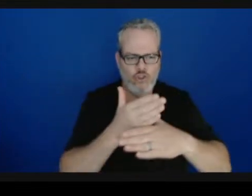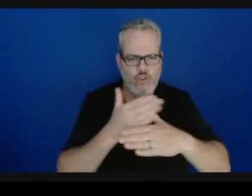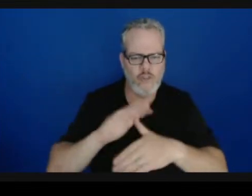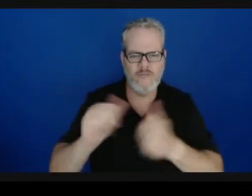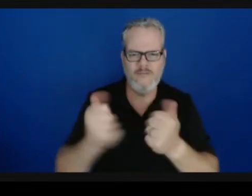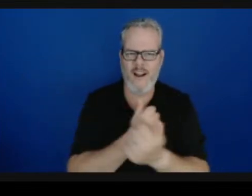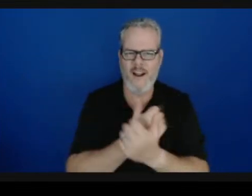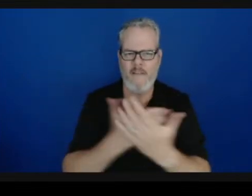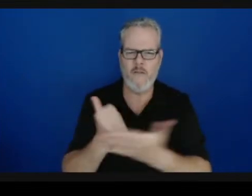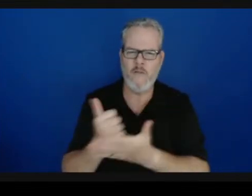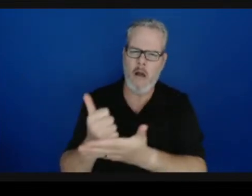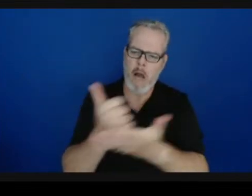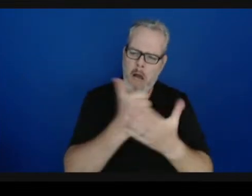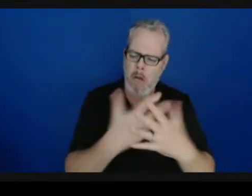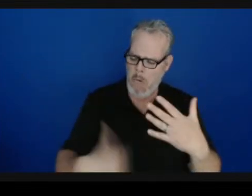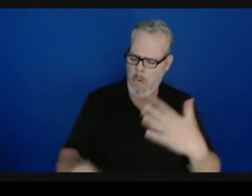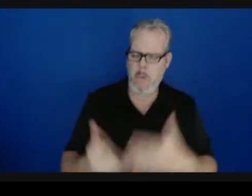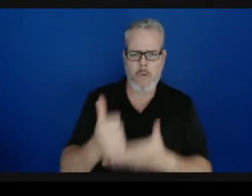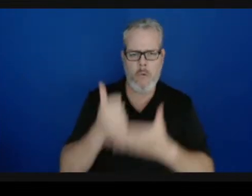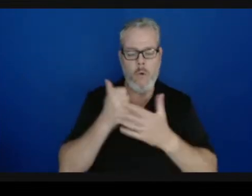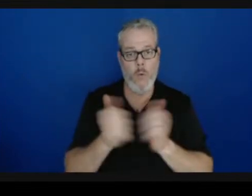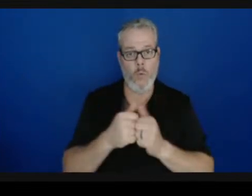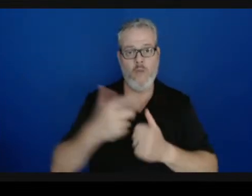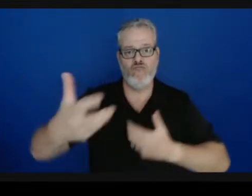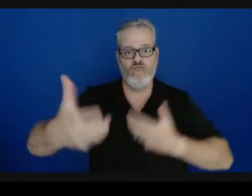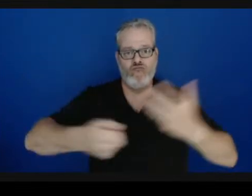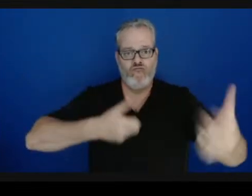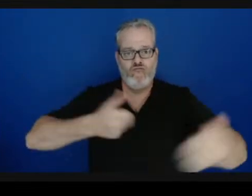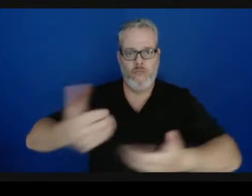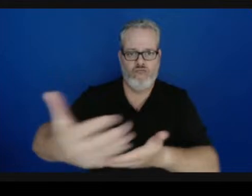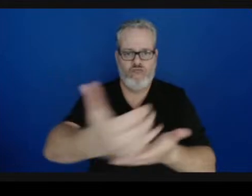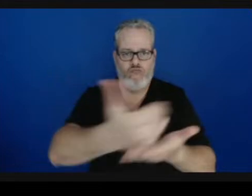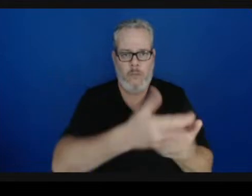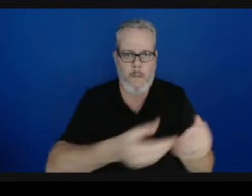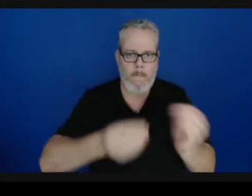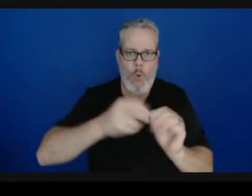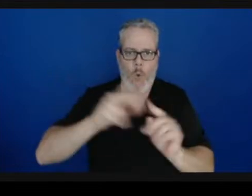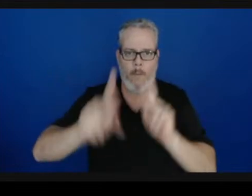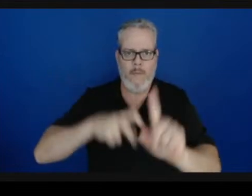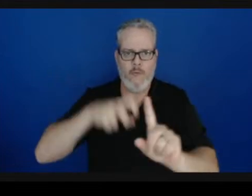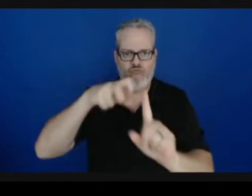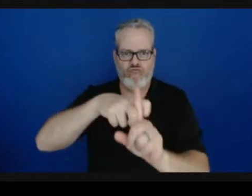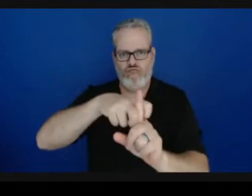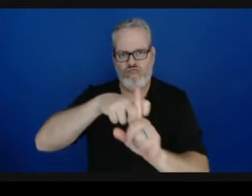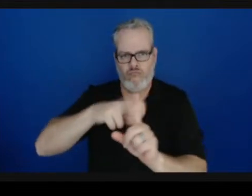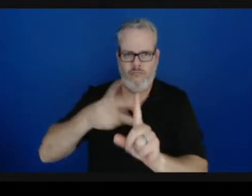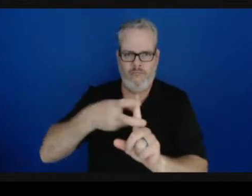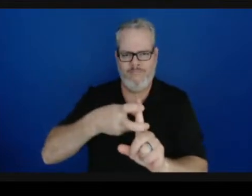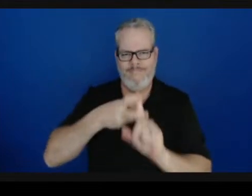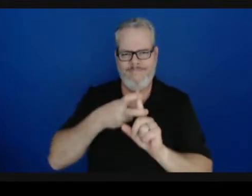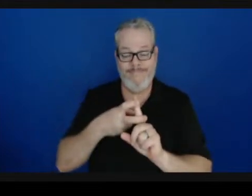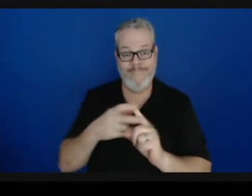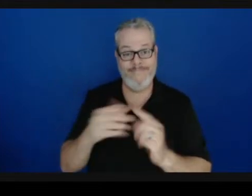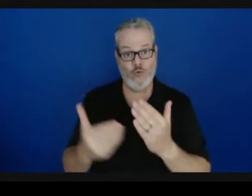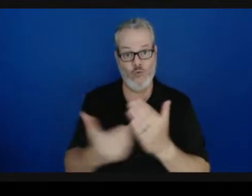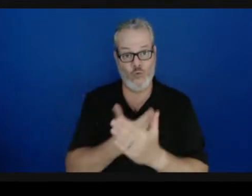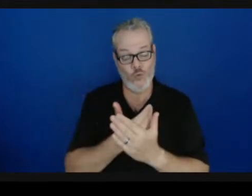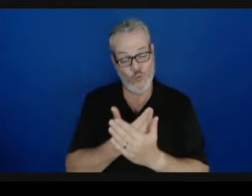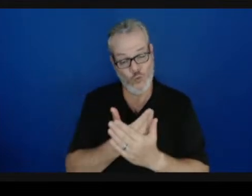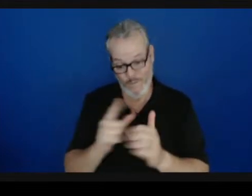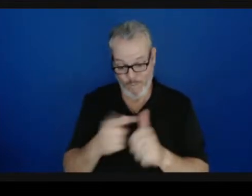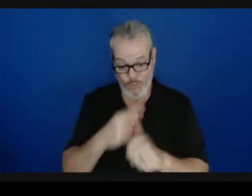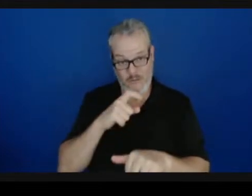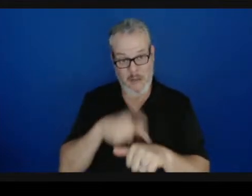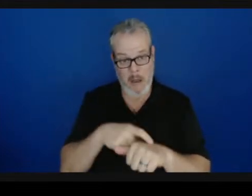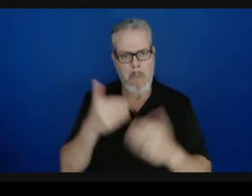algorithm and the back end on YouTube to get more people out there. If you're new here, if this is your first time stopping in, consider subscribing. It's